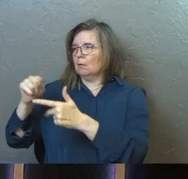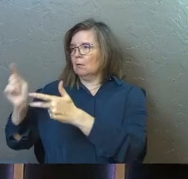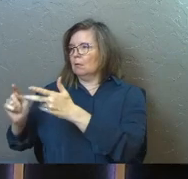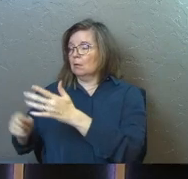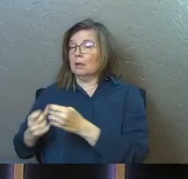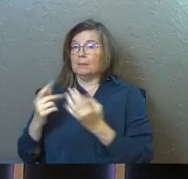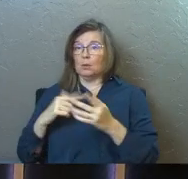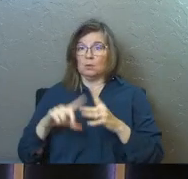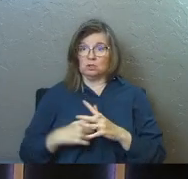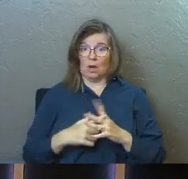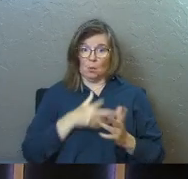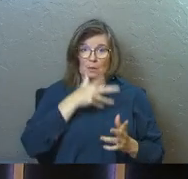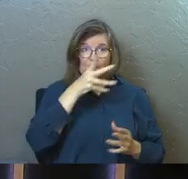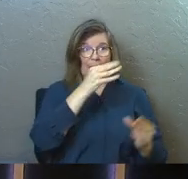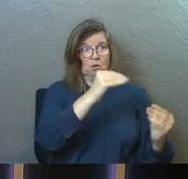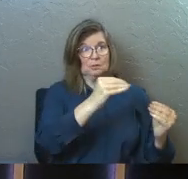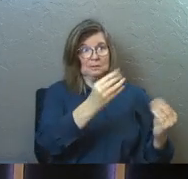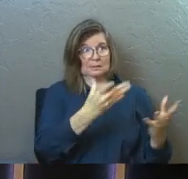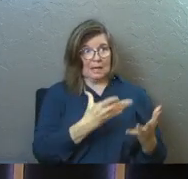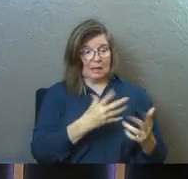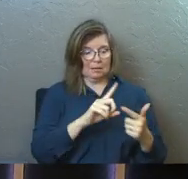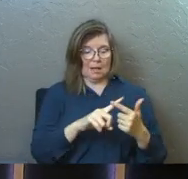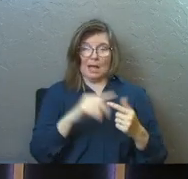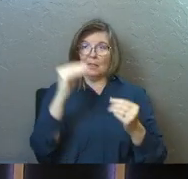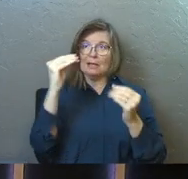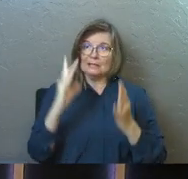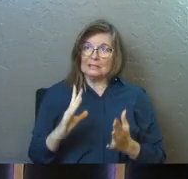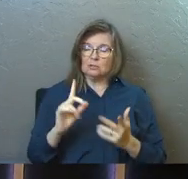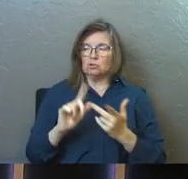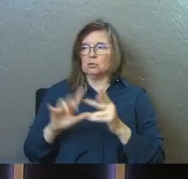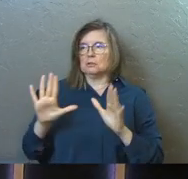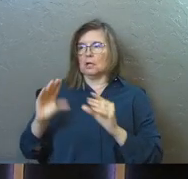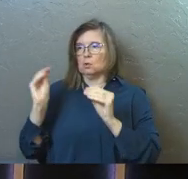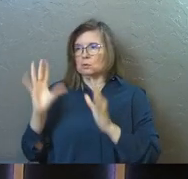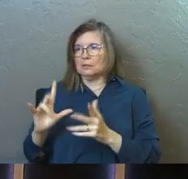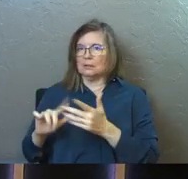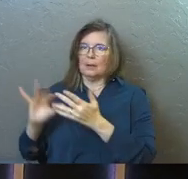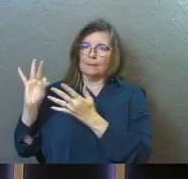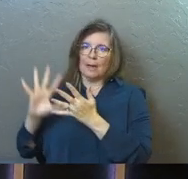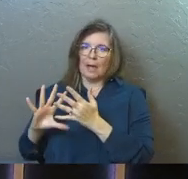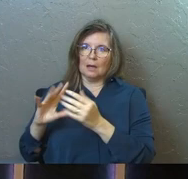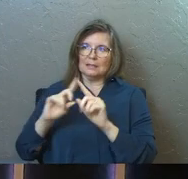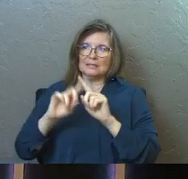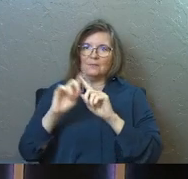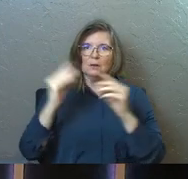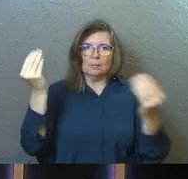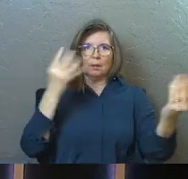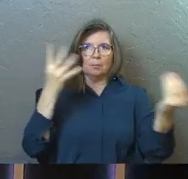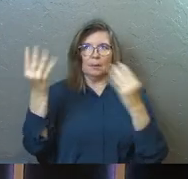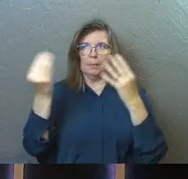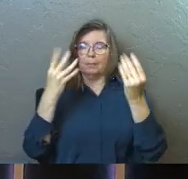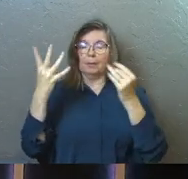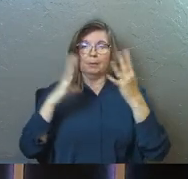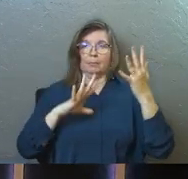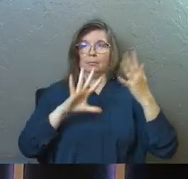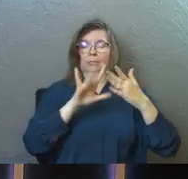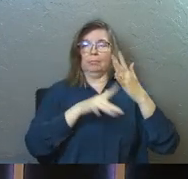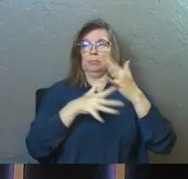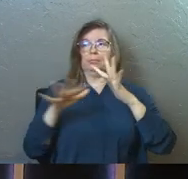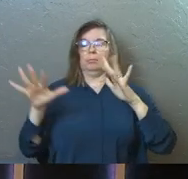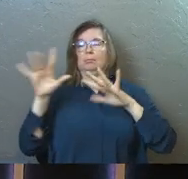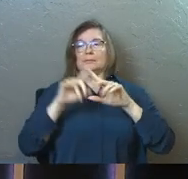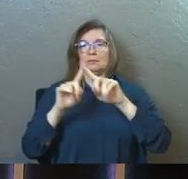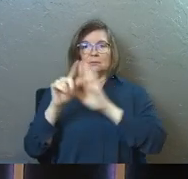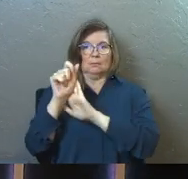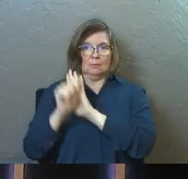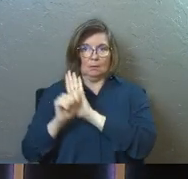many of us, we started with our parents, and then teachers, and even Sunday school teachers and pastors came along and said, here is the rubric for having an